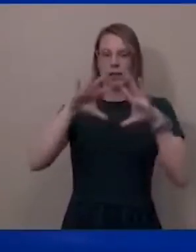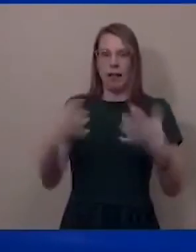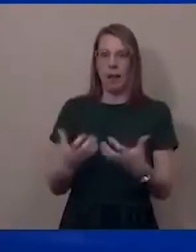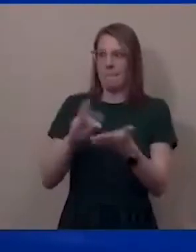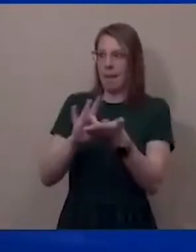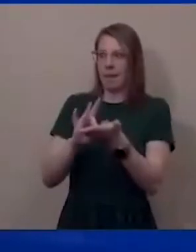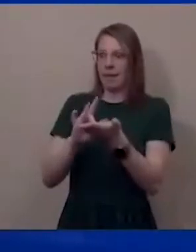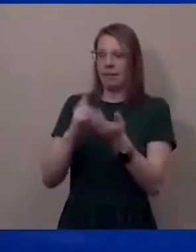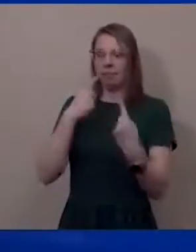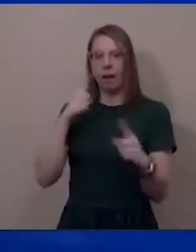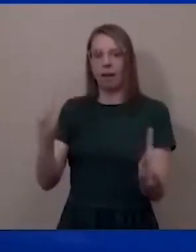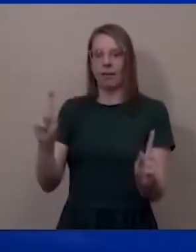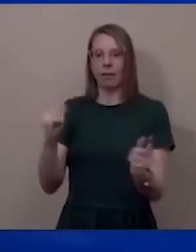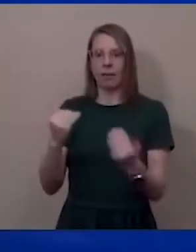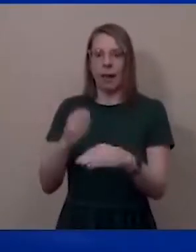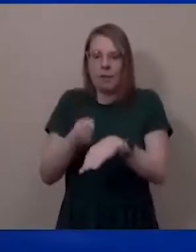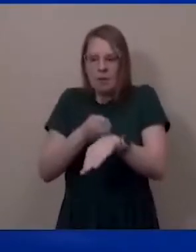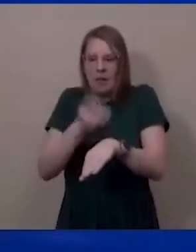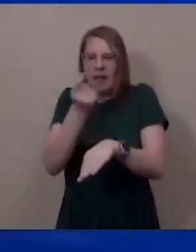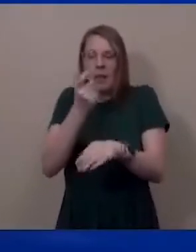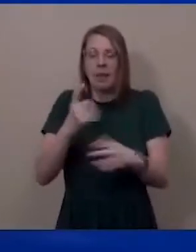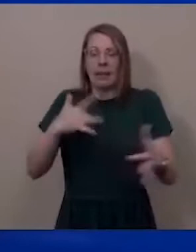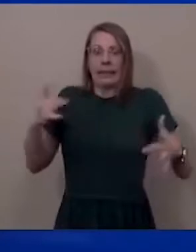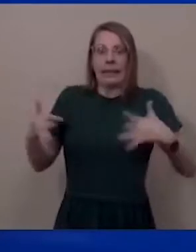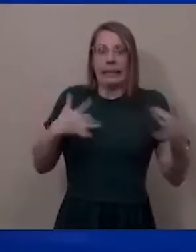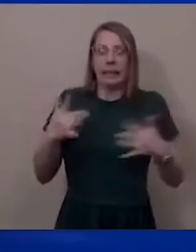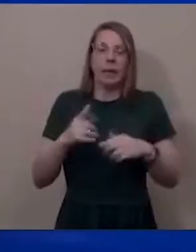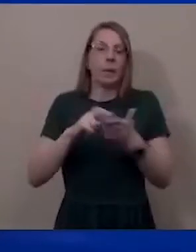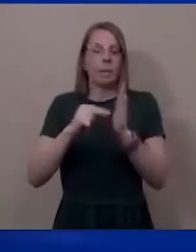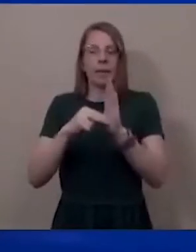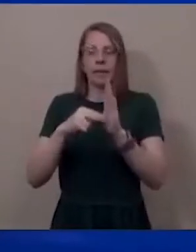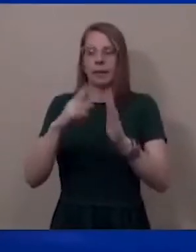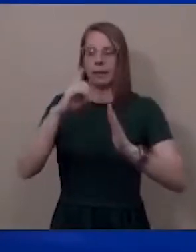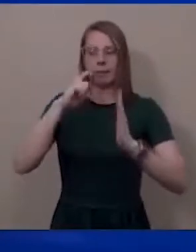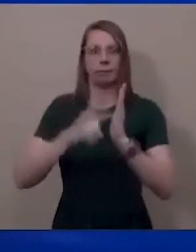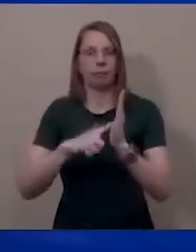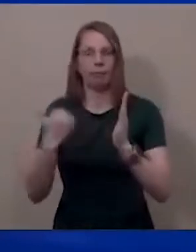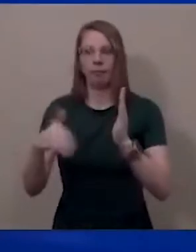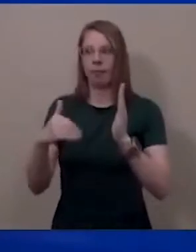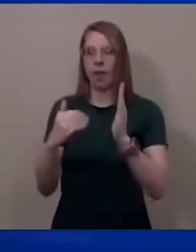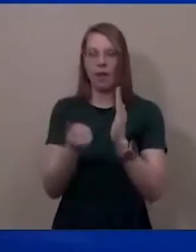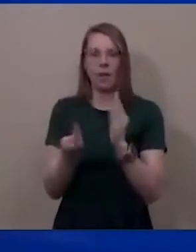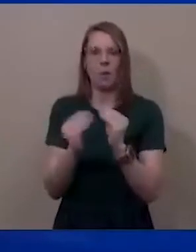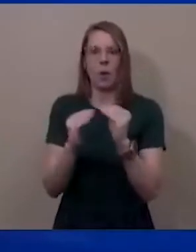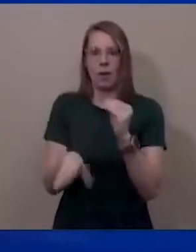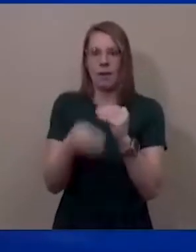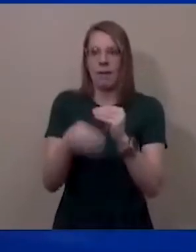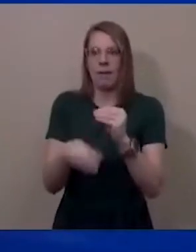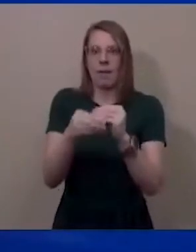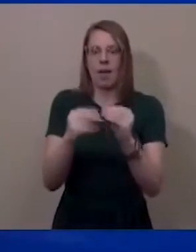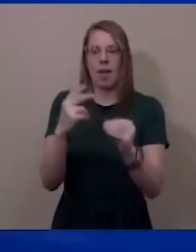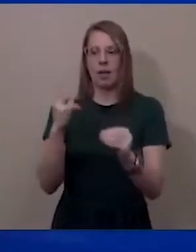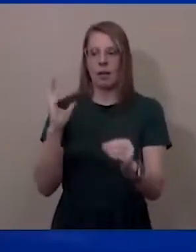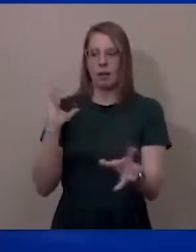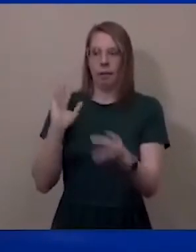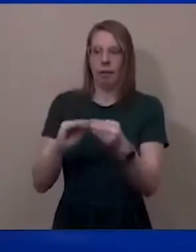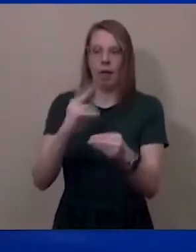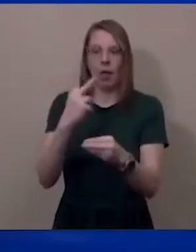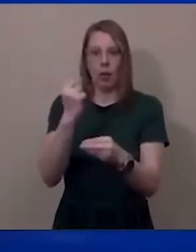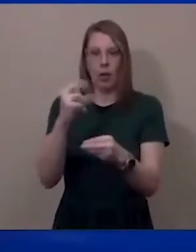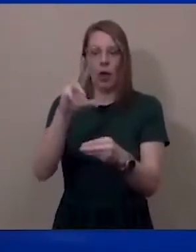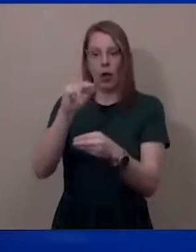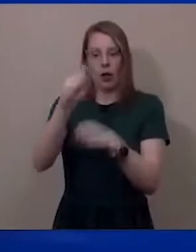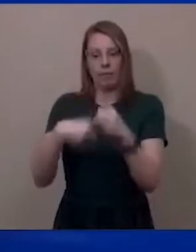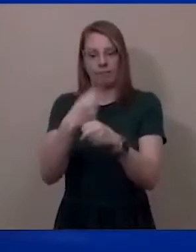about it, even if the improvement is just a little. Right. But it is a sign. And then if you more, and then a few more, and 30-year journey. But all of a sudden, CF